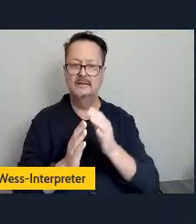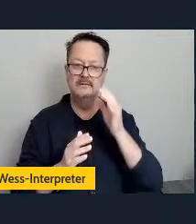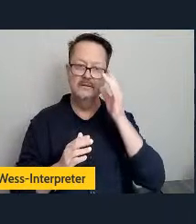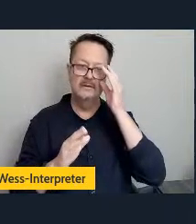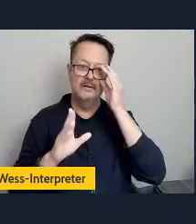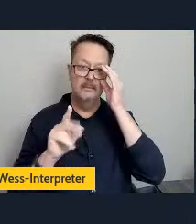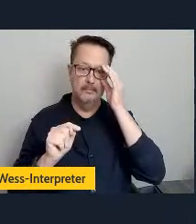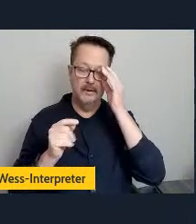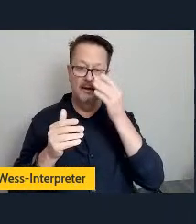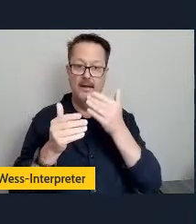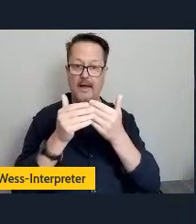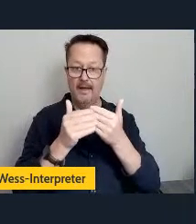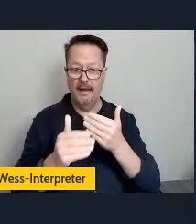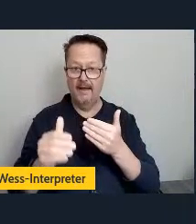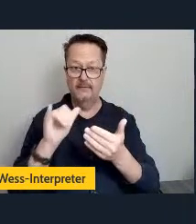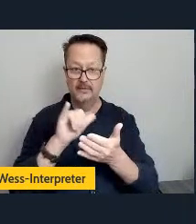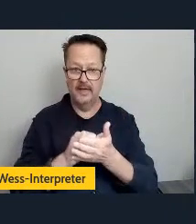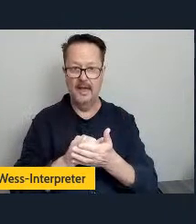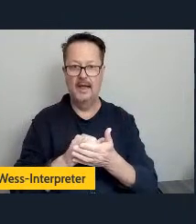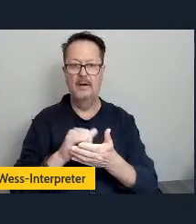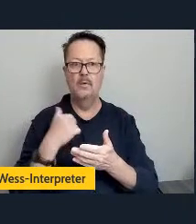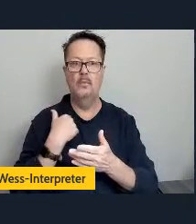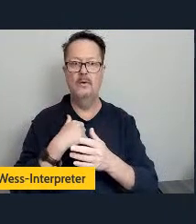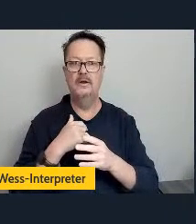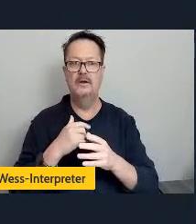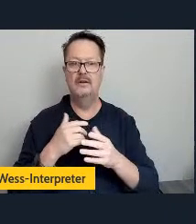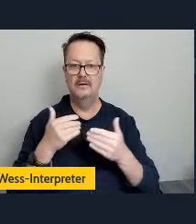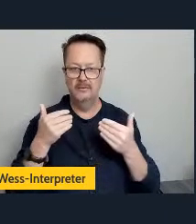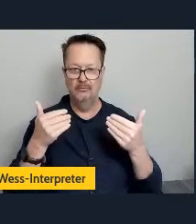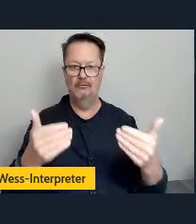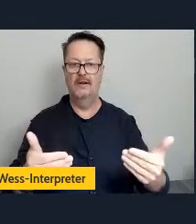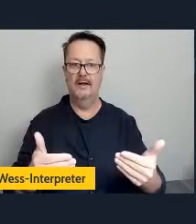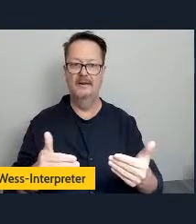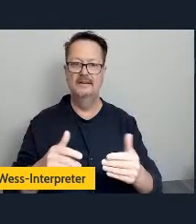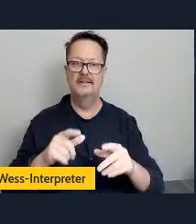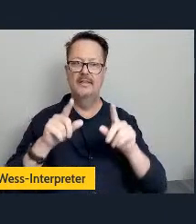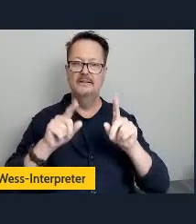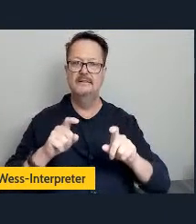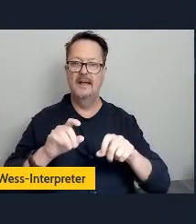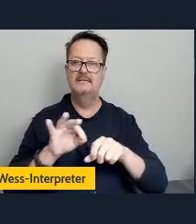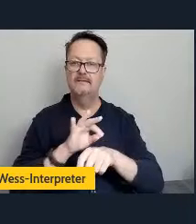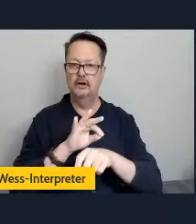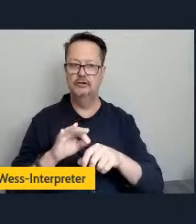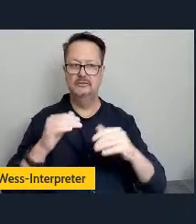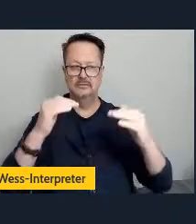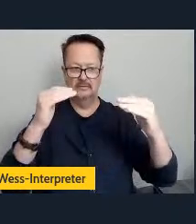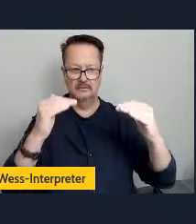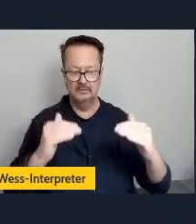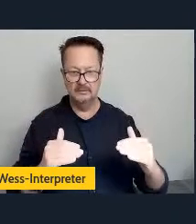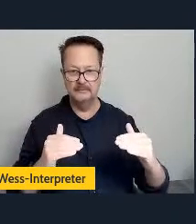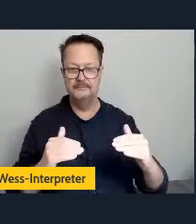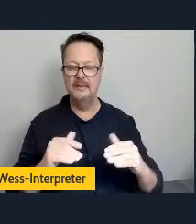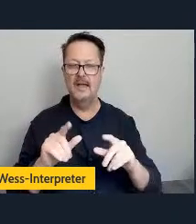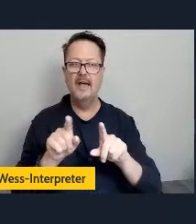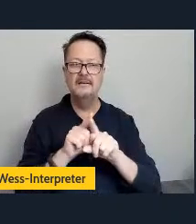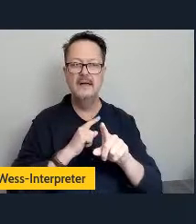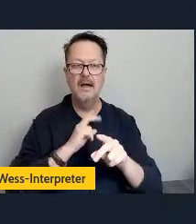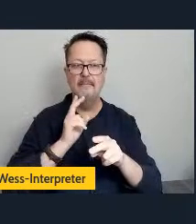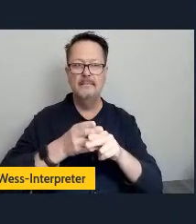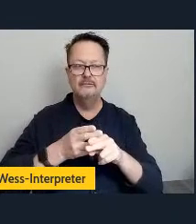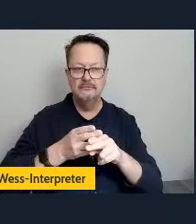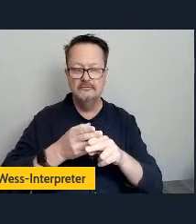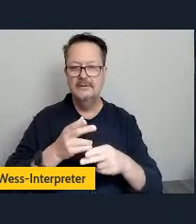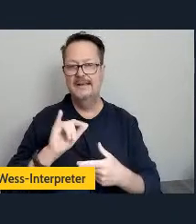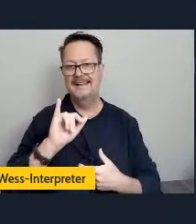after then, we run our run test function down here. And as I mentioned,